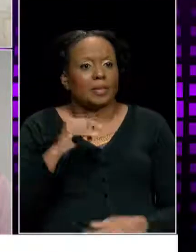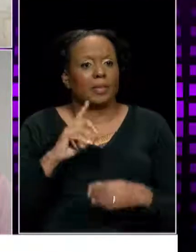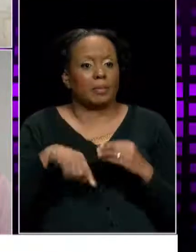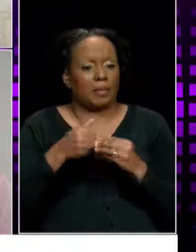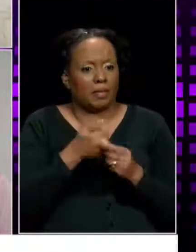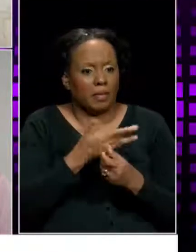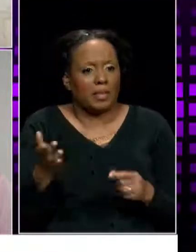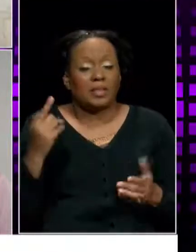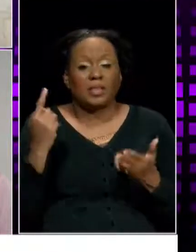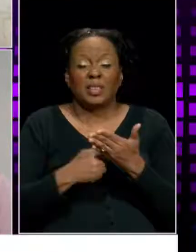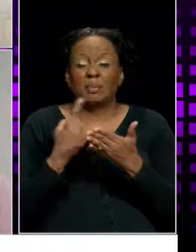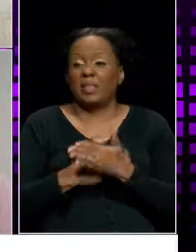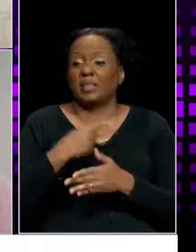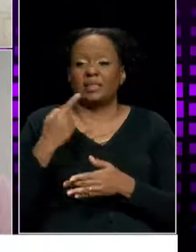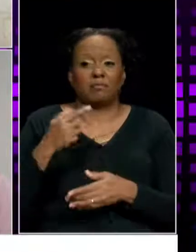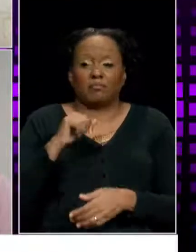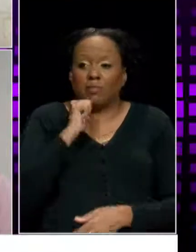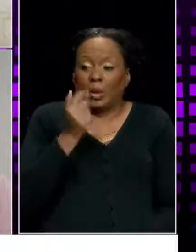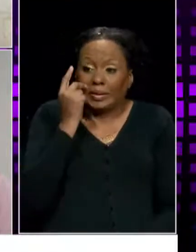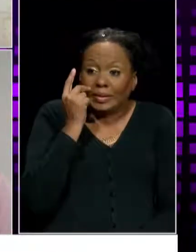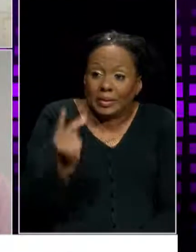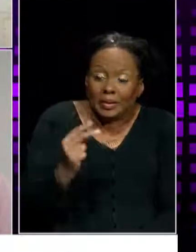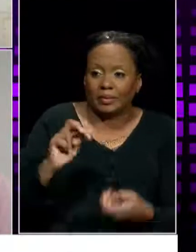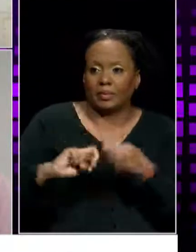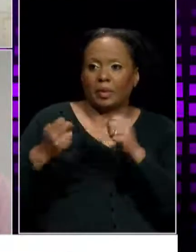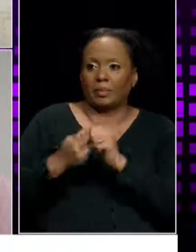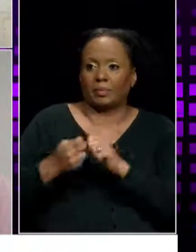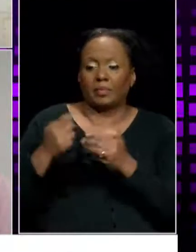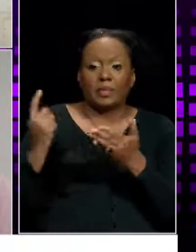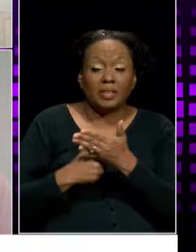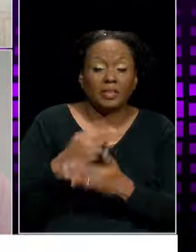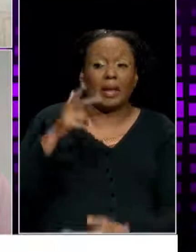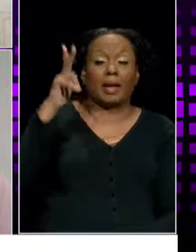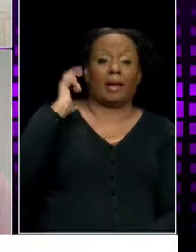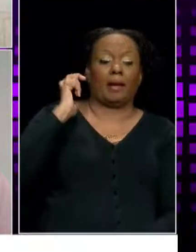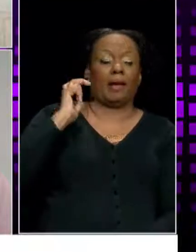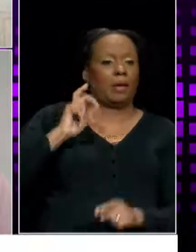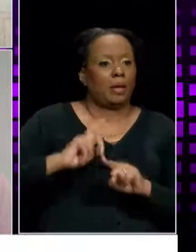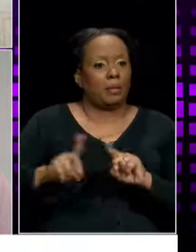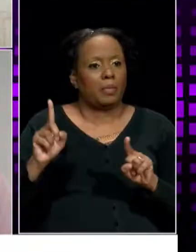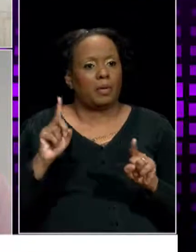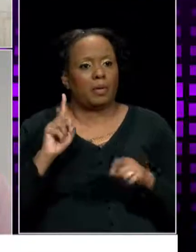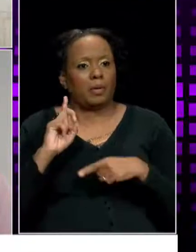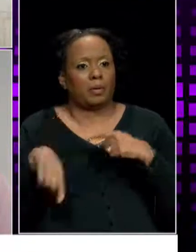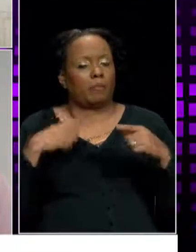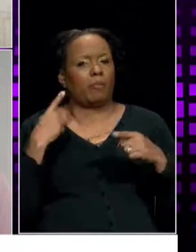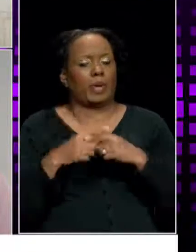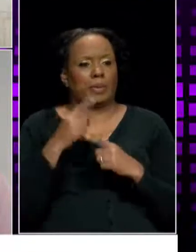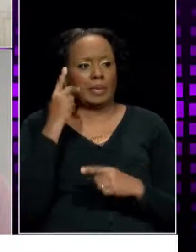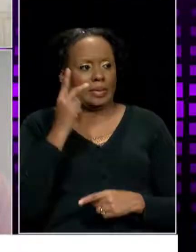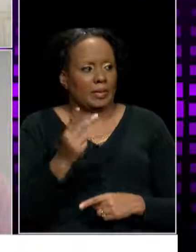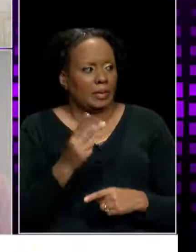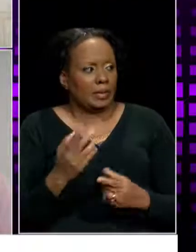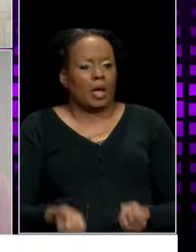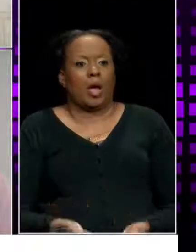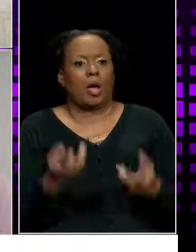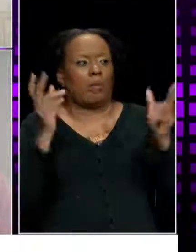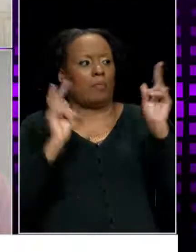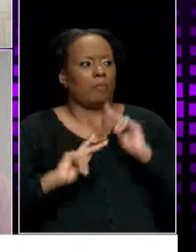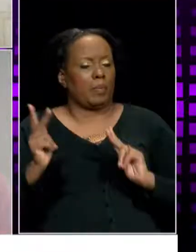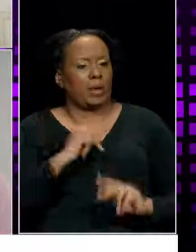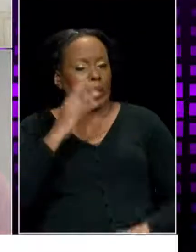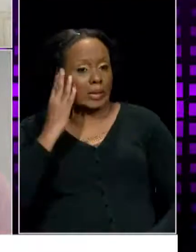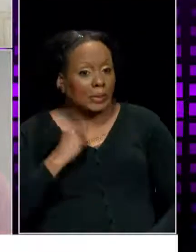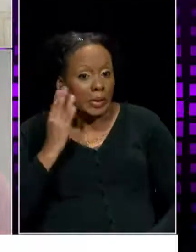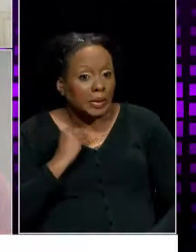able to see it directly, sometimes you hear about it, but when we get those hard numbers, those crunch numbers, it helps us to see what is really